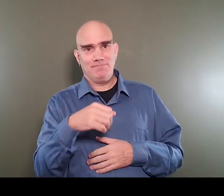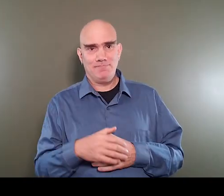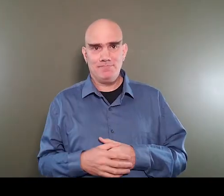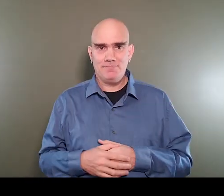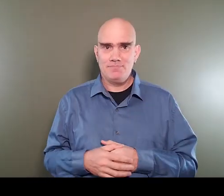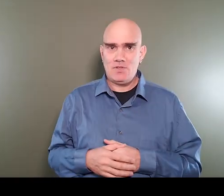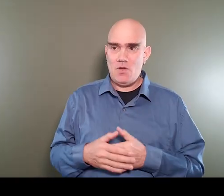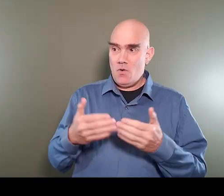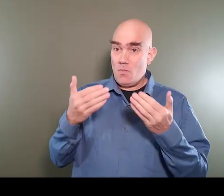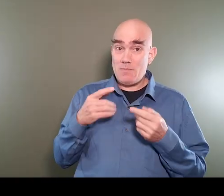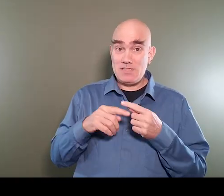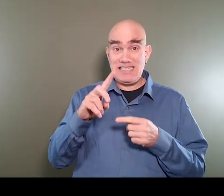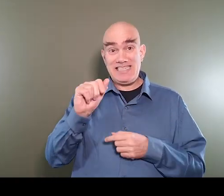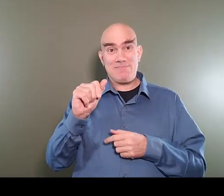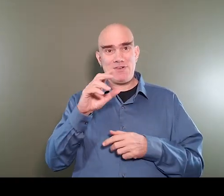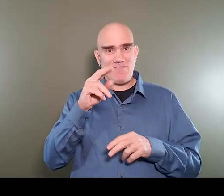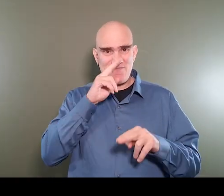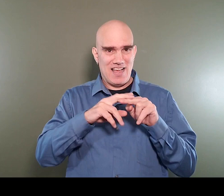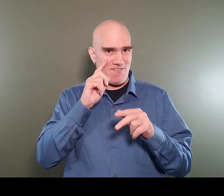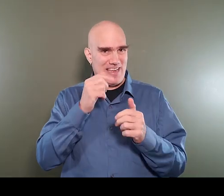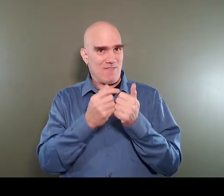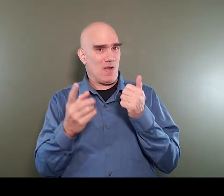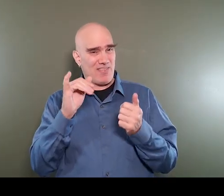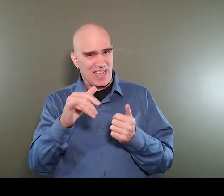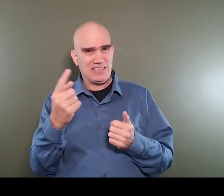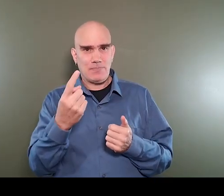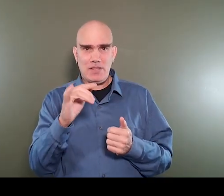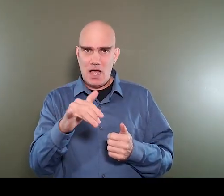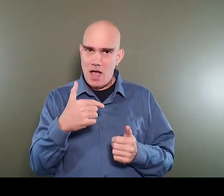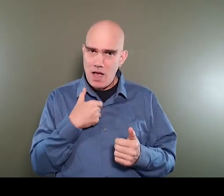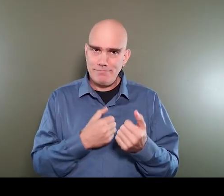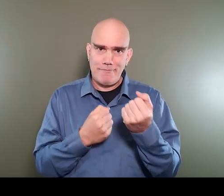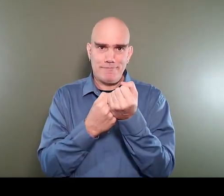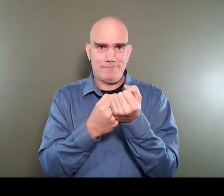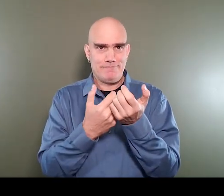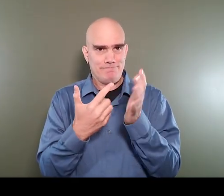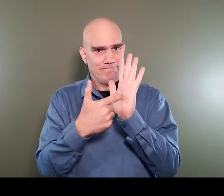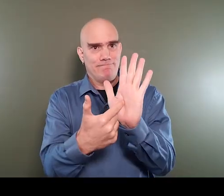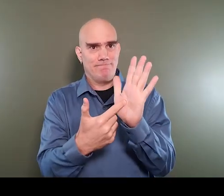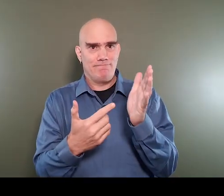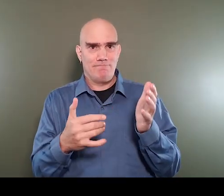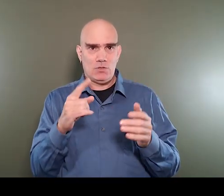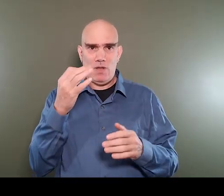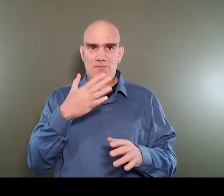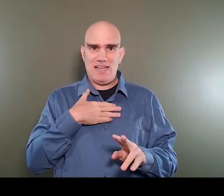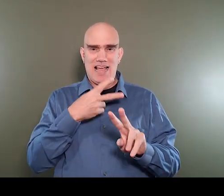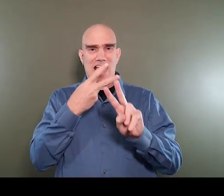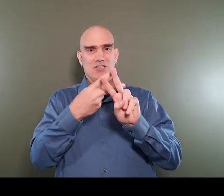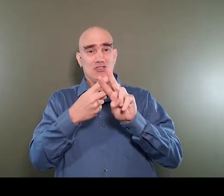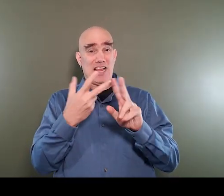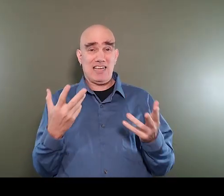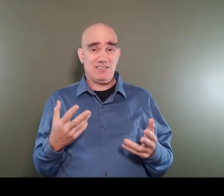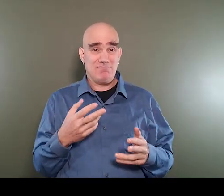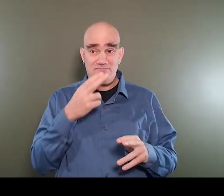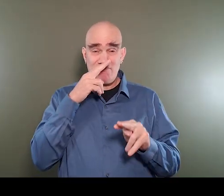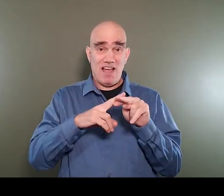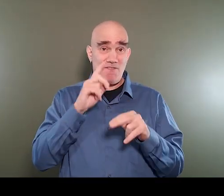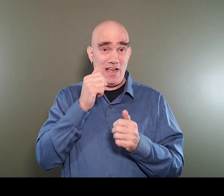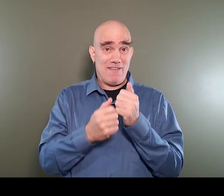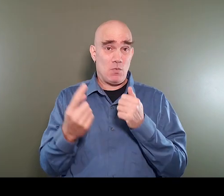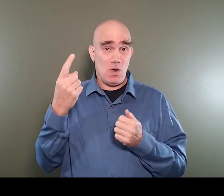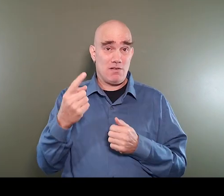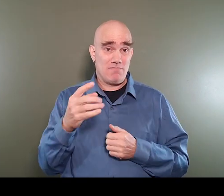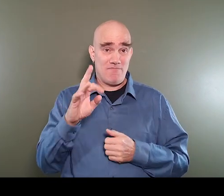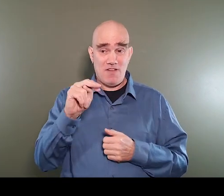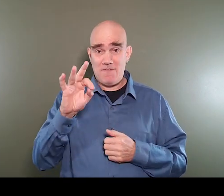everyone. Yes, fun for the disabled and fun for everyone. And that's something that I put on. That's one of my hashtags,